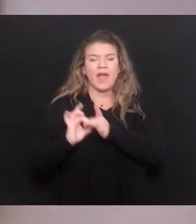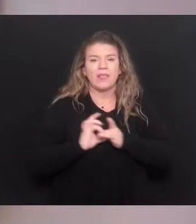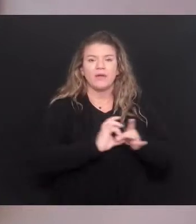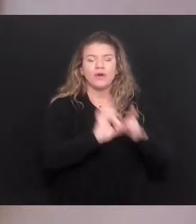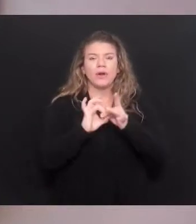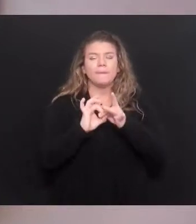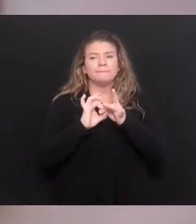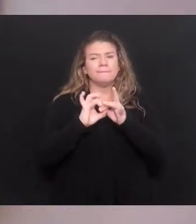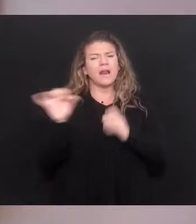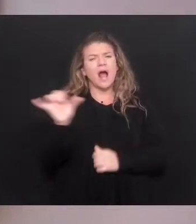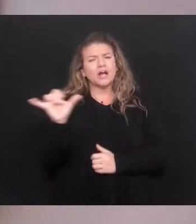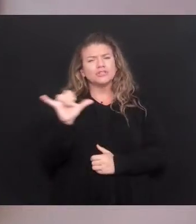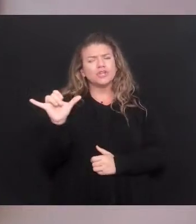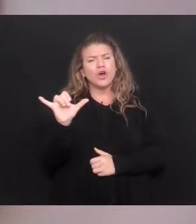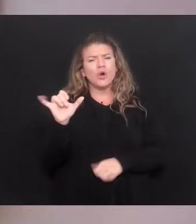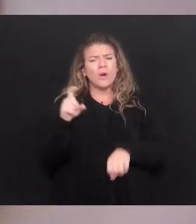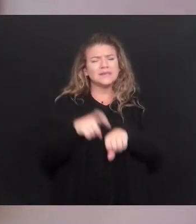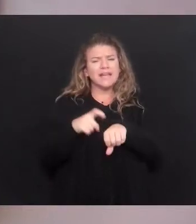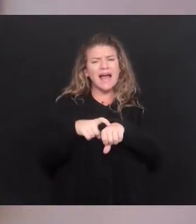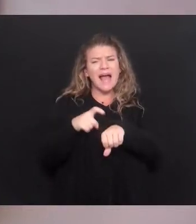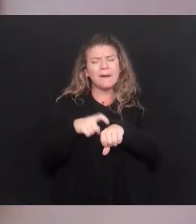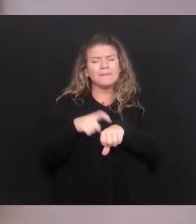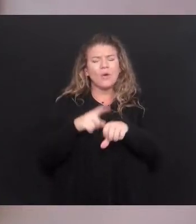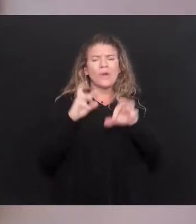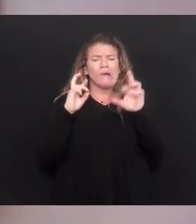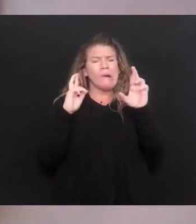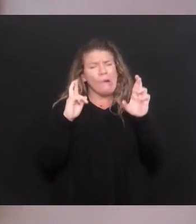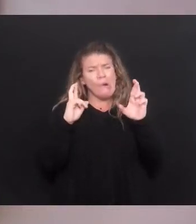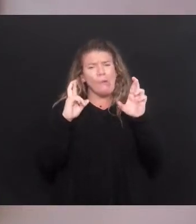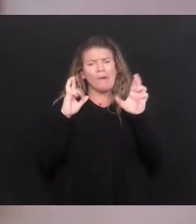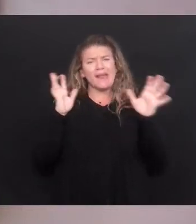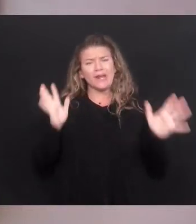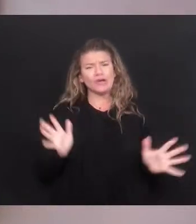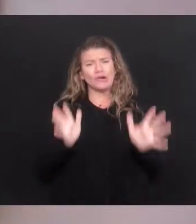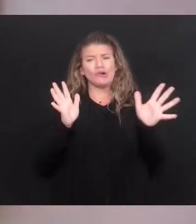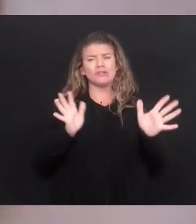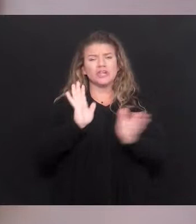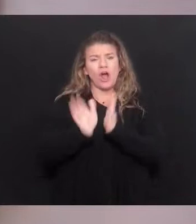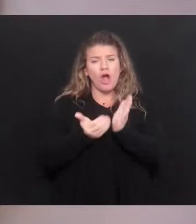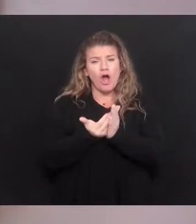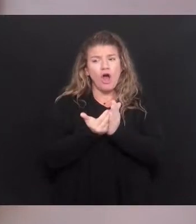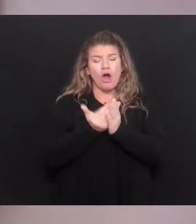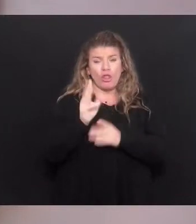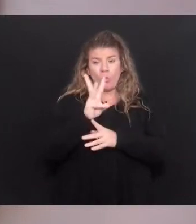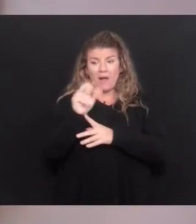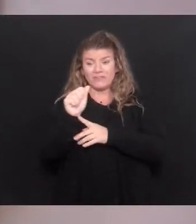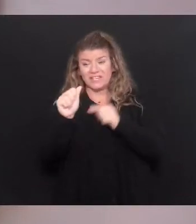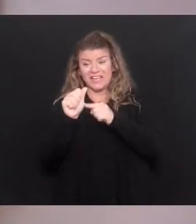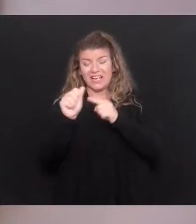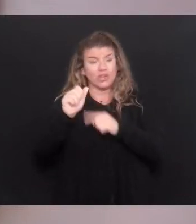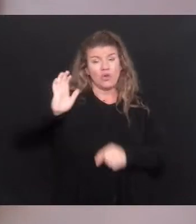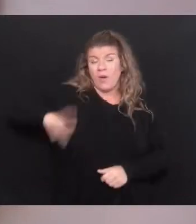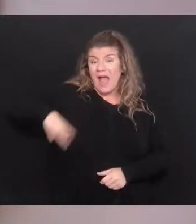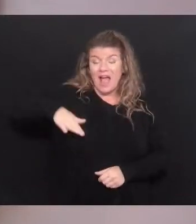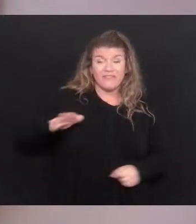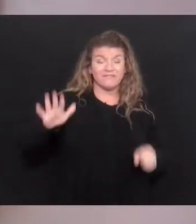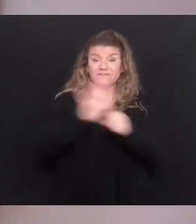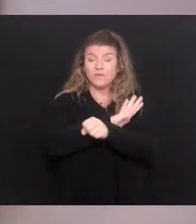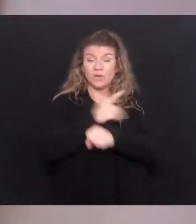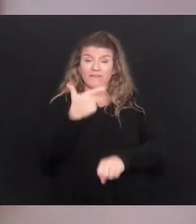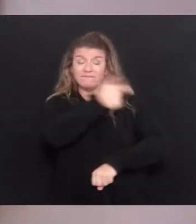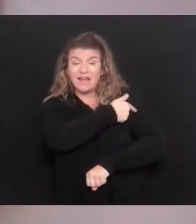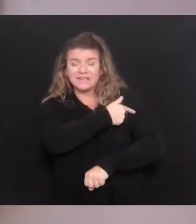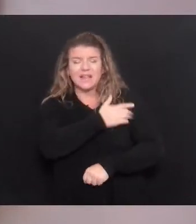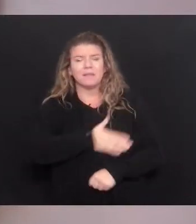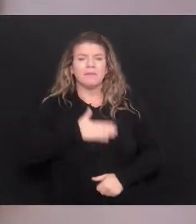hope and very much encourage each West Virginian that has not gotten fully vaccinated to please choose to